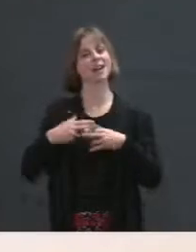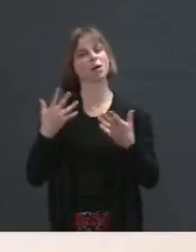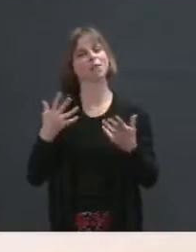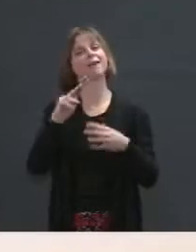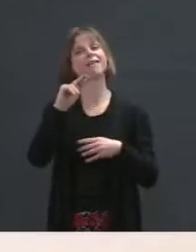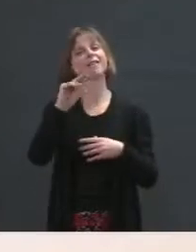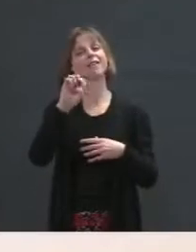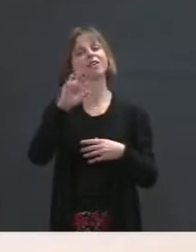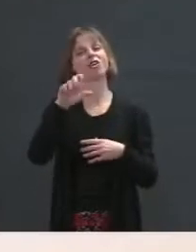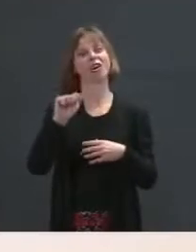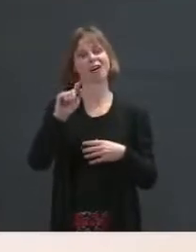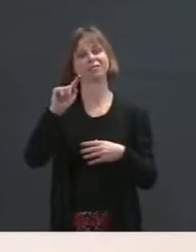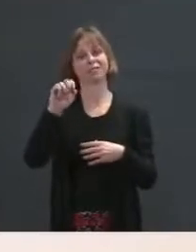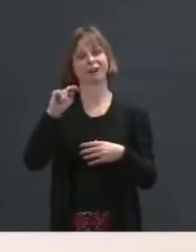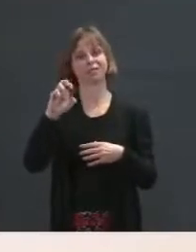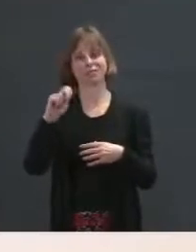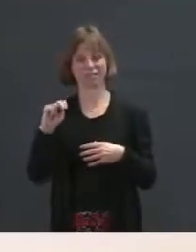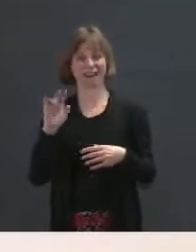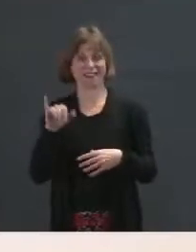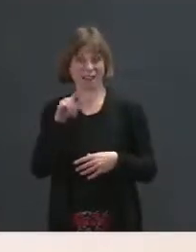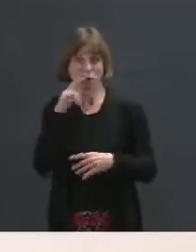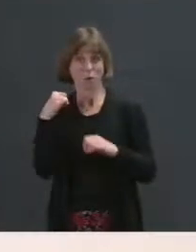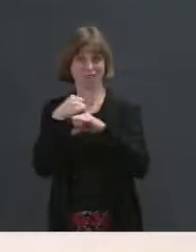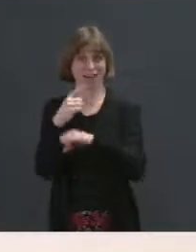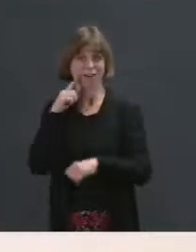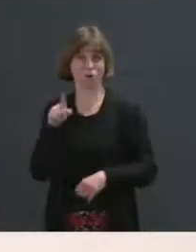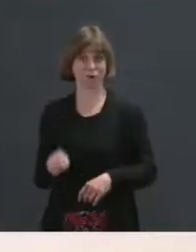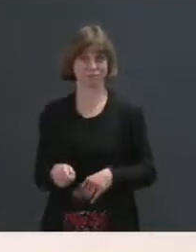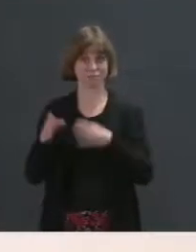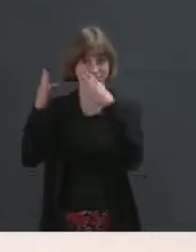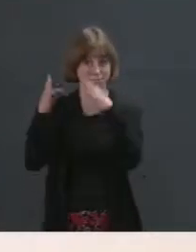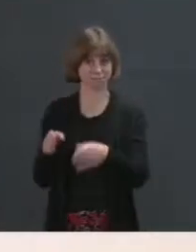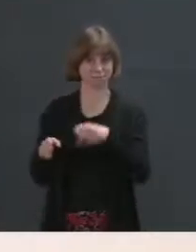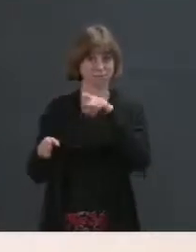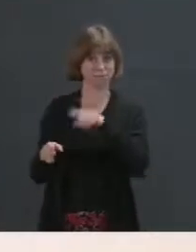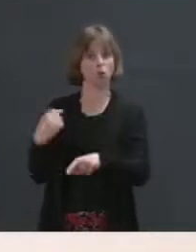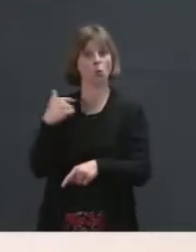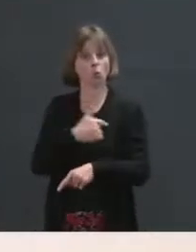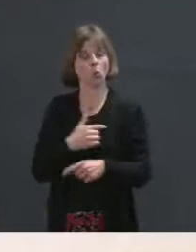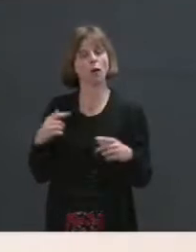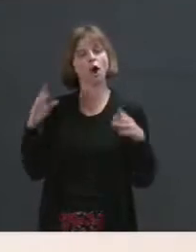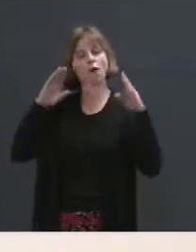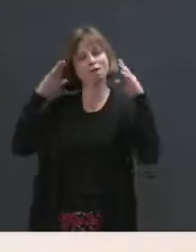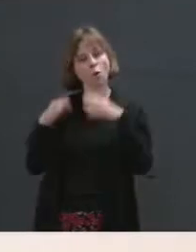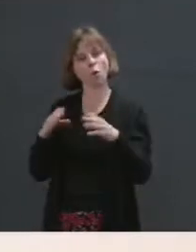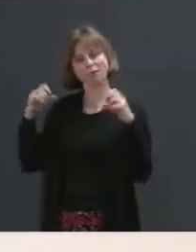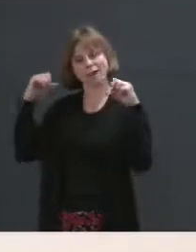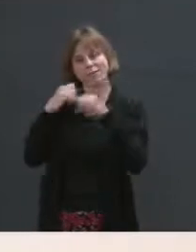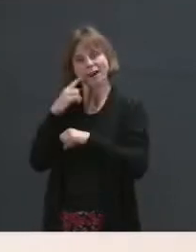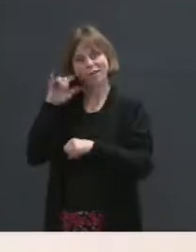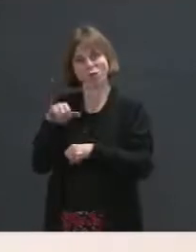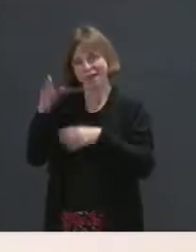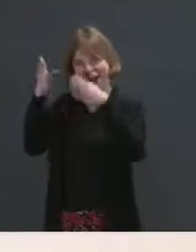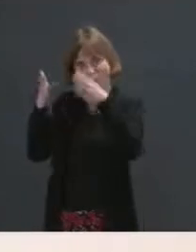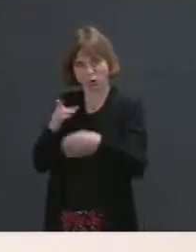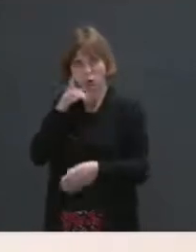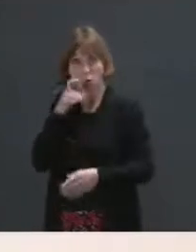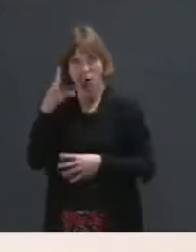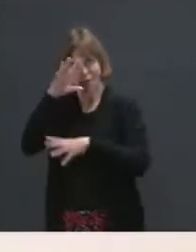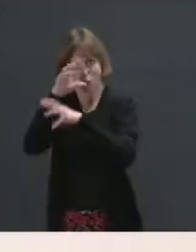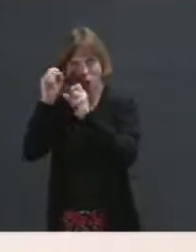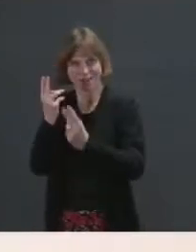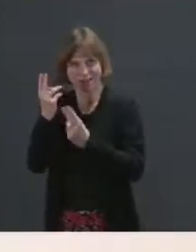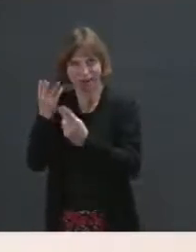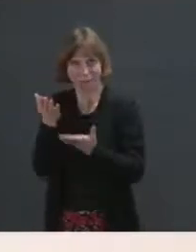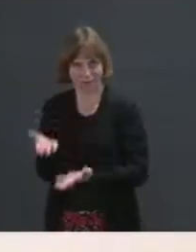fight for. Discussions about Shalonda Young? We are focused on fighting for the person the president has nominated. Go ahead, Caitlin. On Neera Tanden,